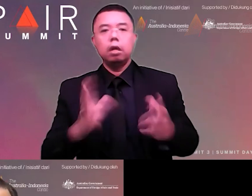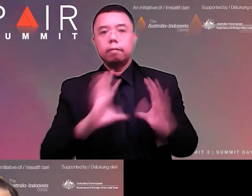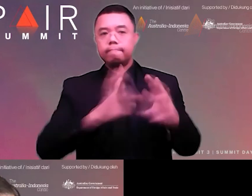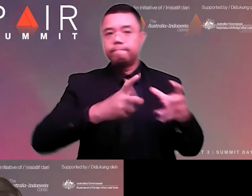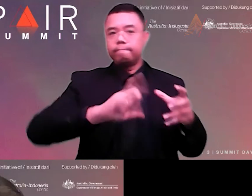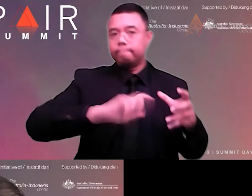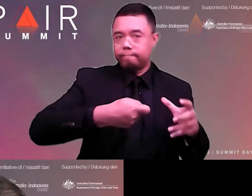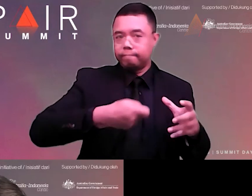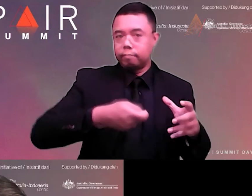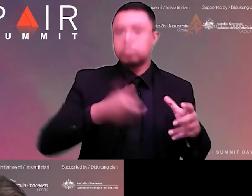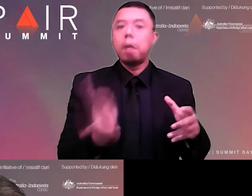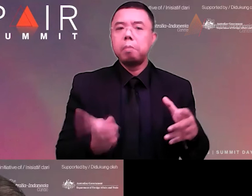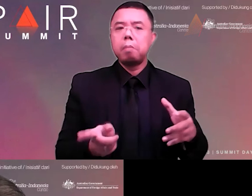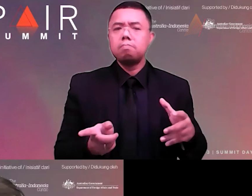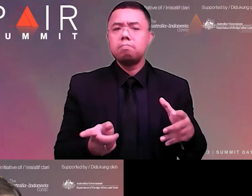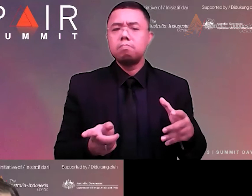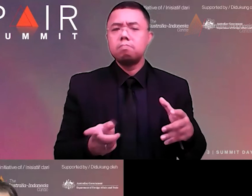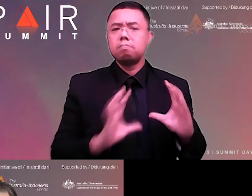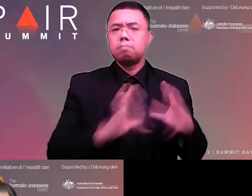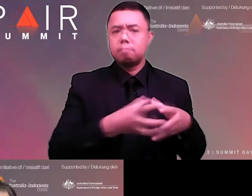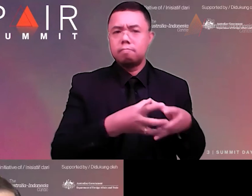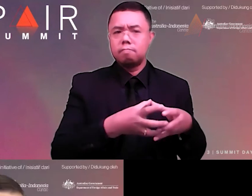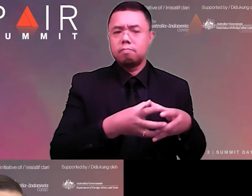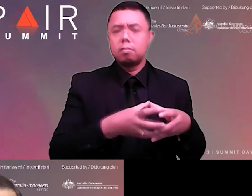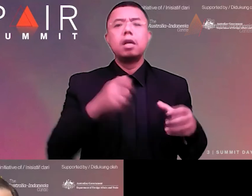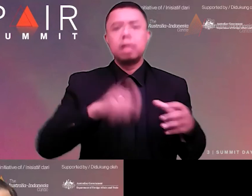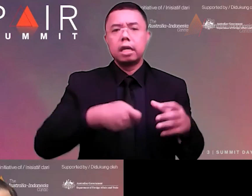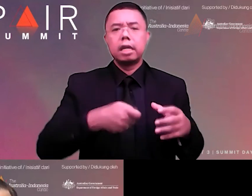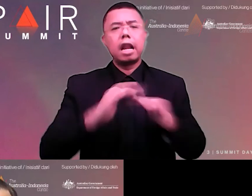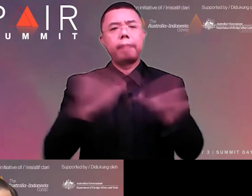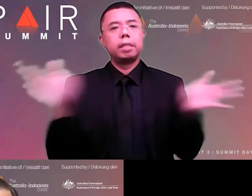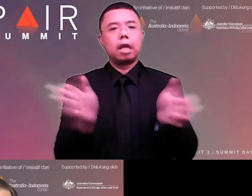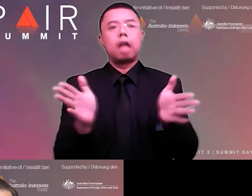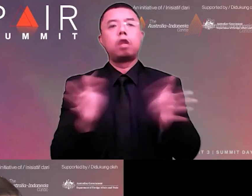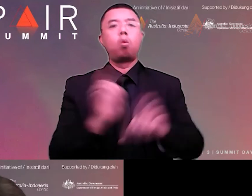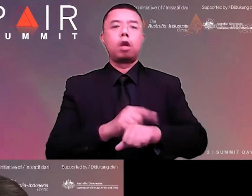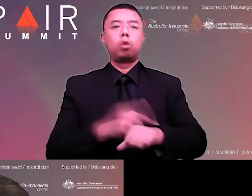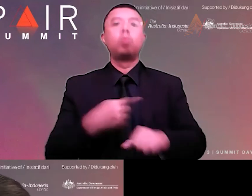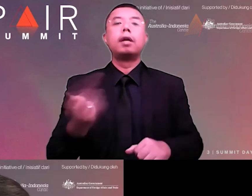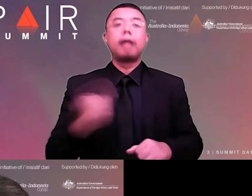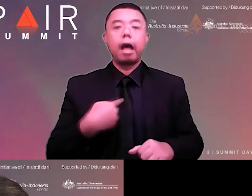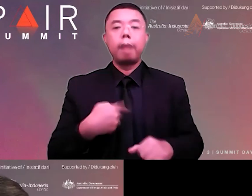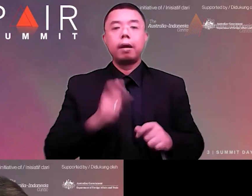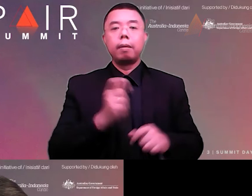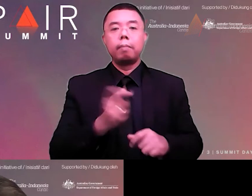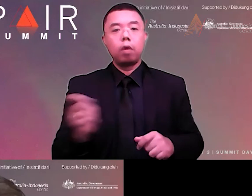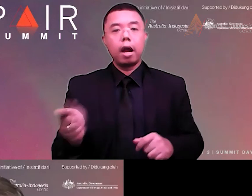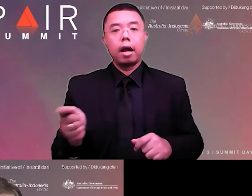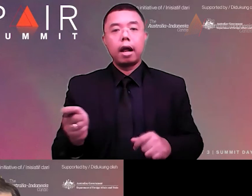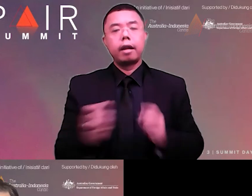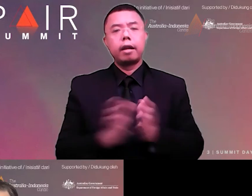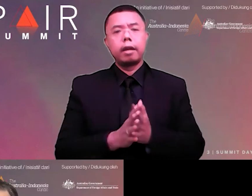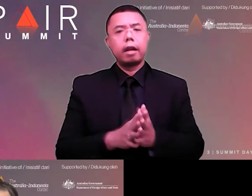shorter lockdown. So we used, with very short time notice, we used Facebook